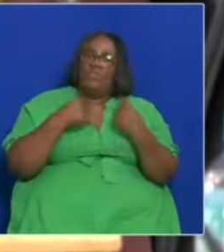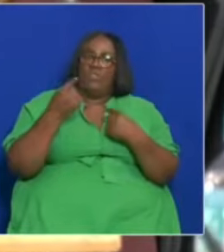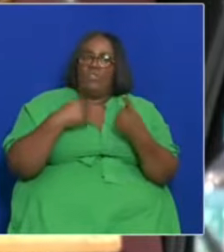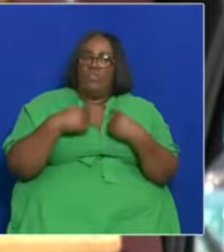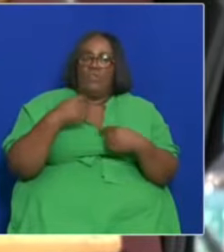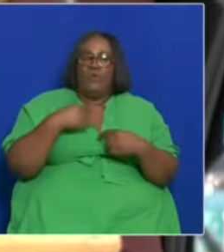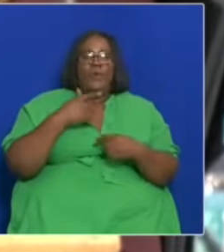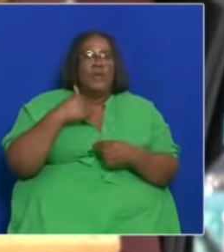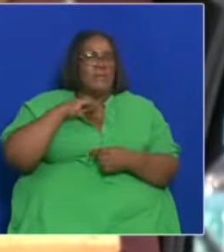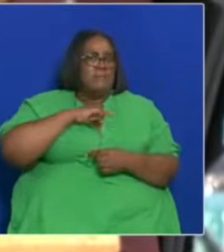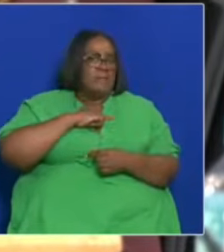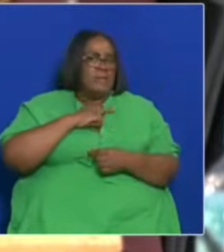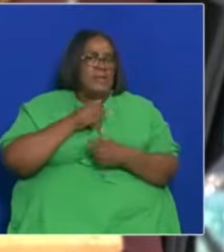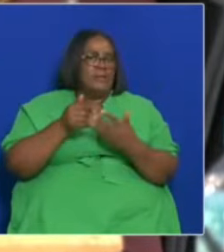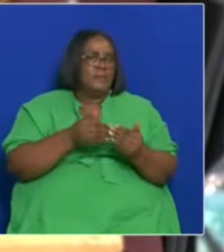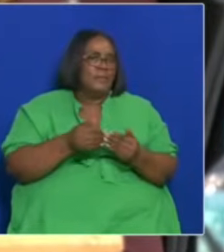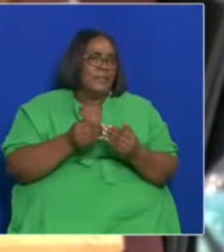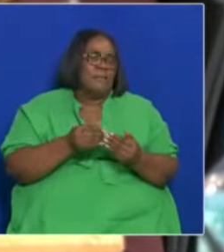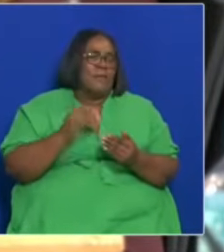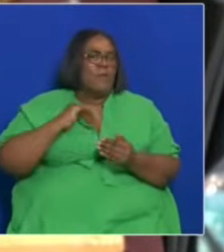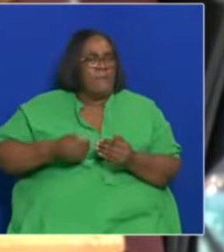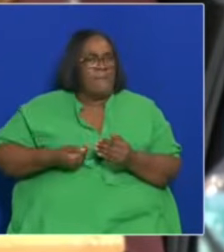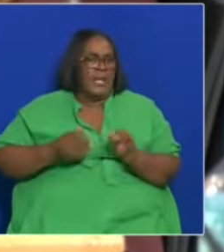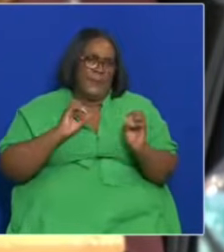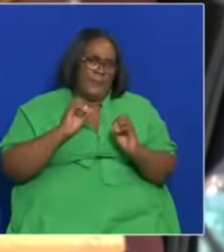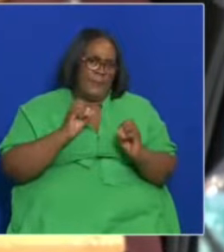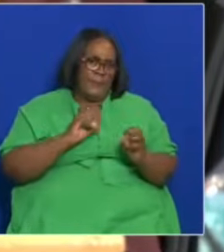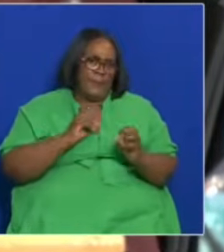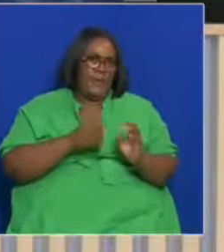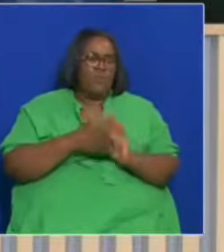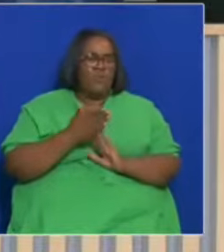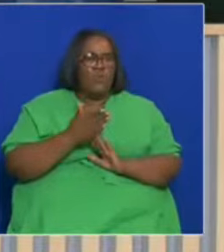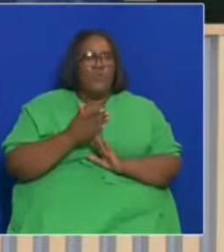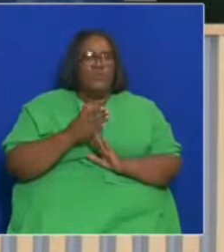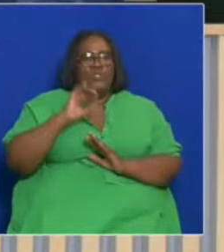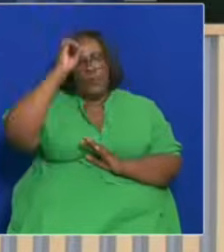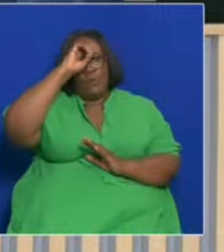Go to the opinion piece on the Daily Dispatch of today.